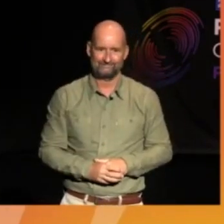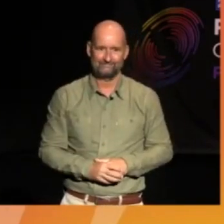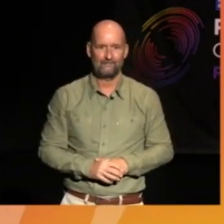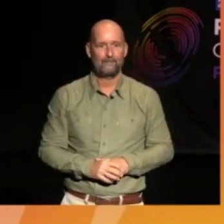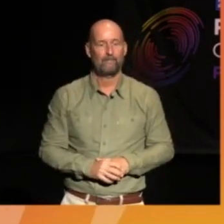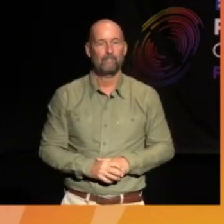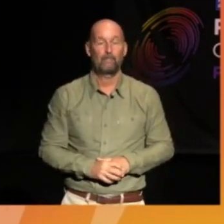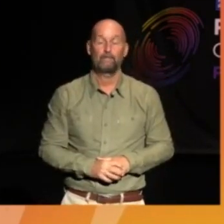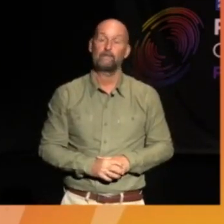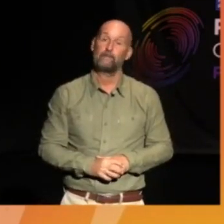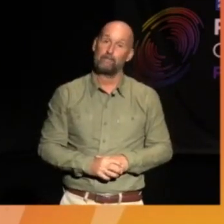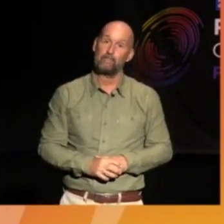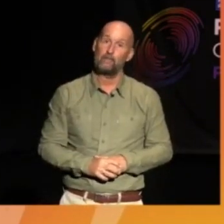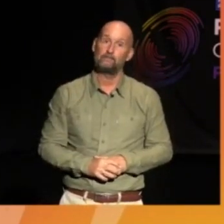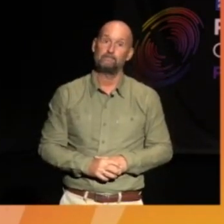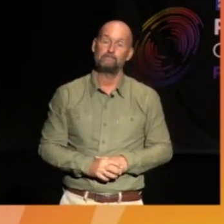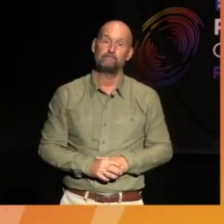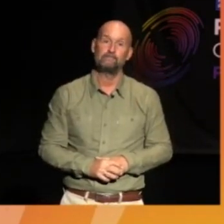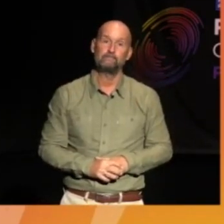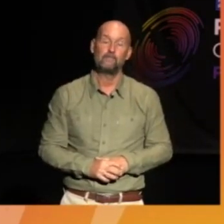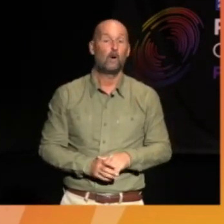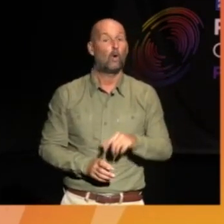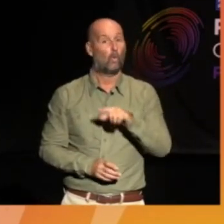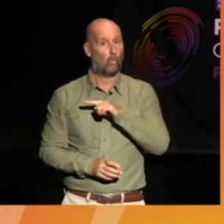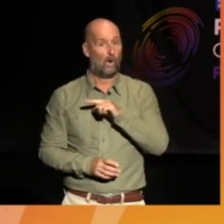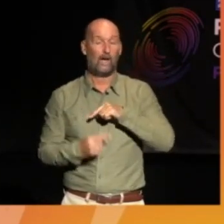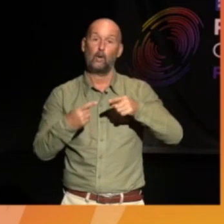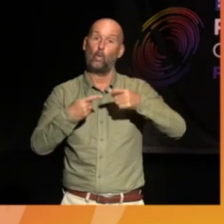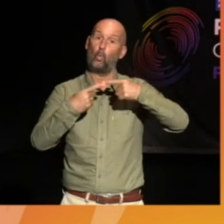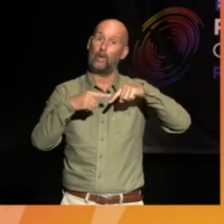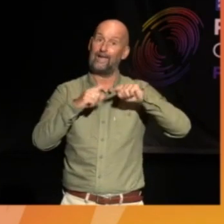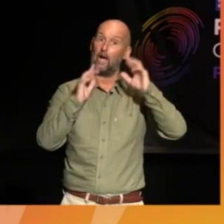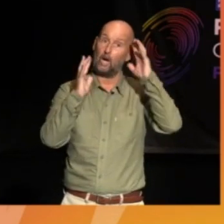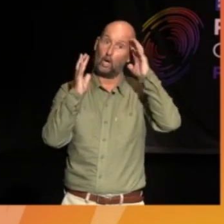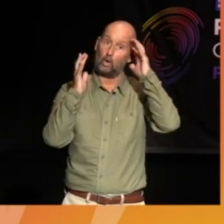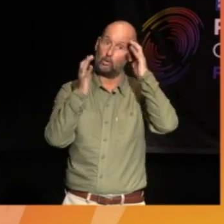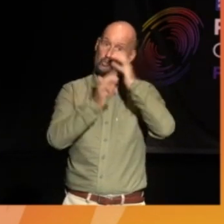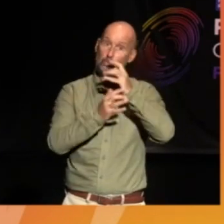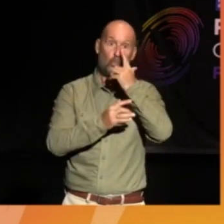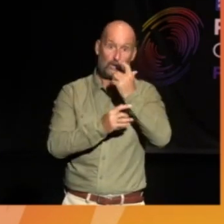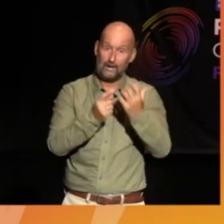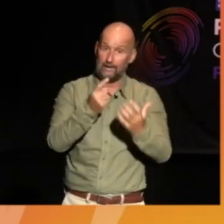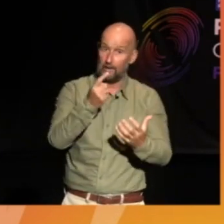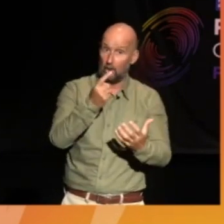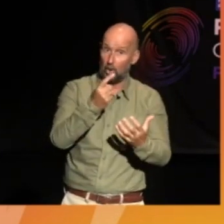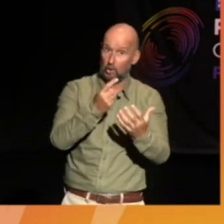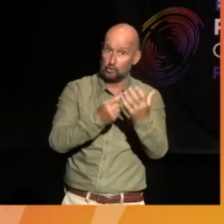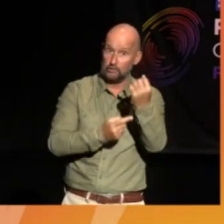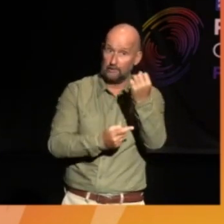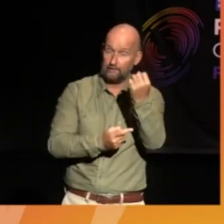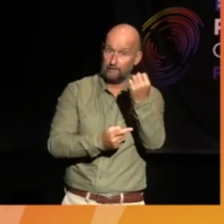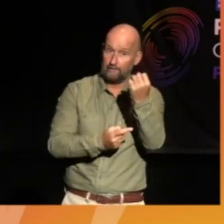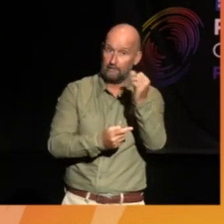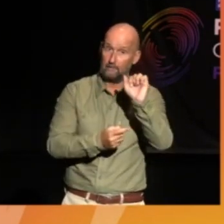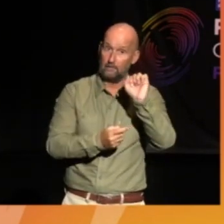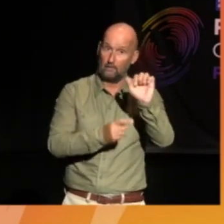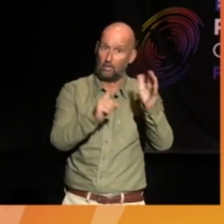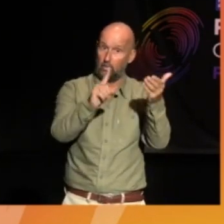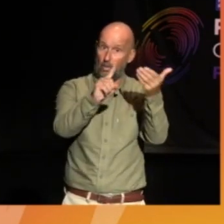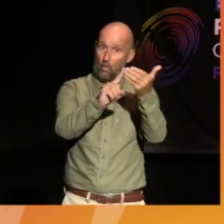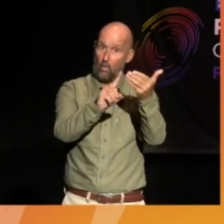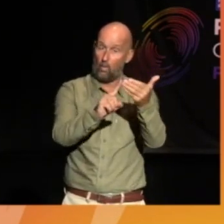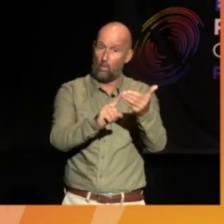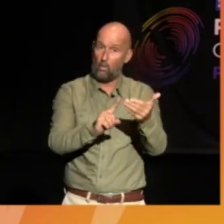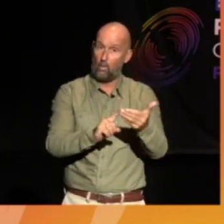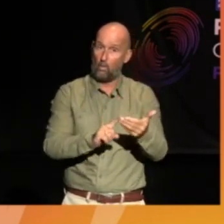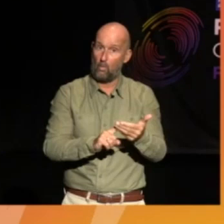Well, we are very concerned that whether we can achieve these children's related